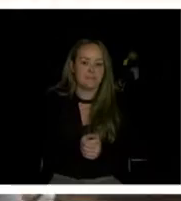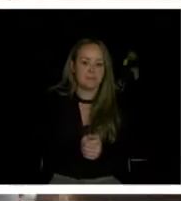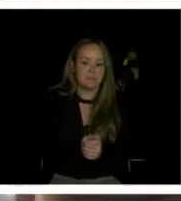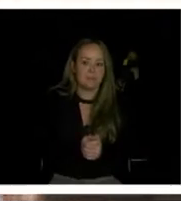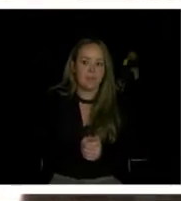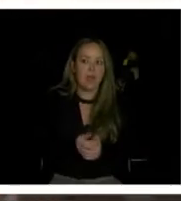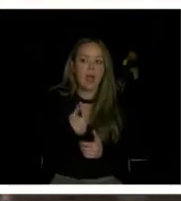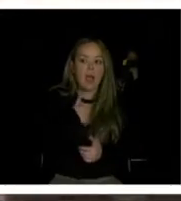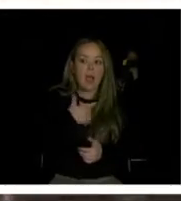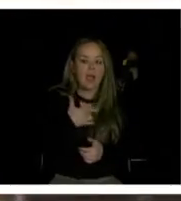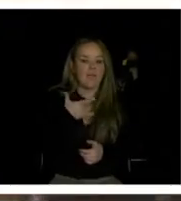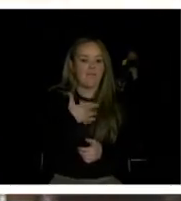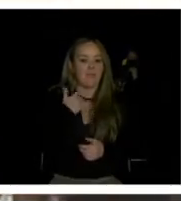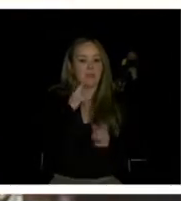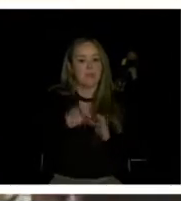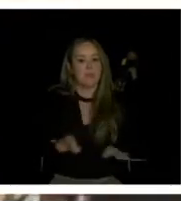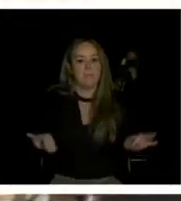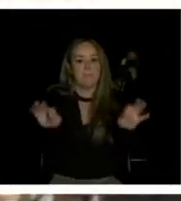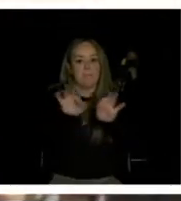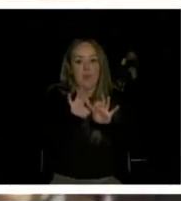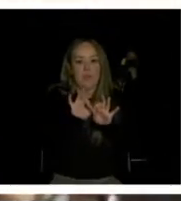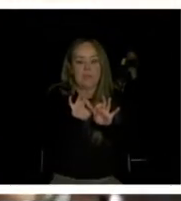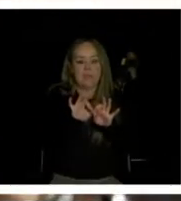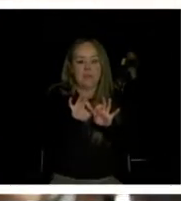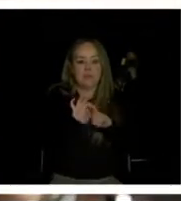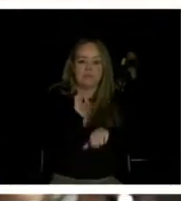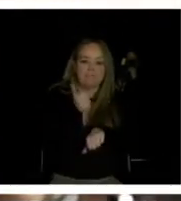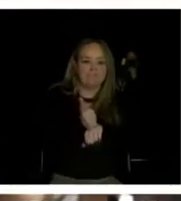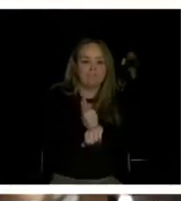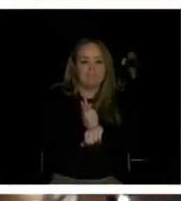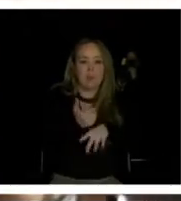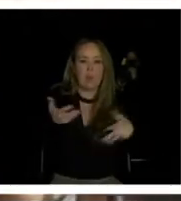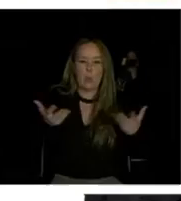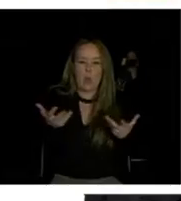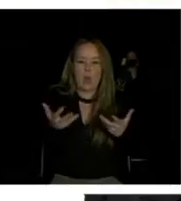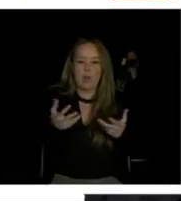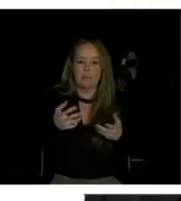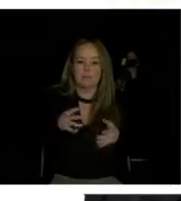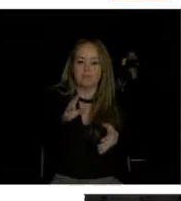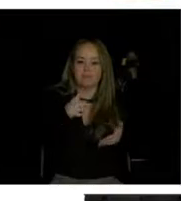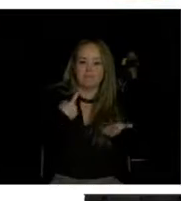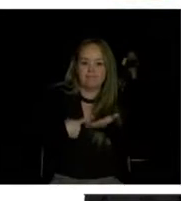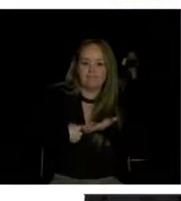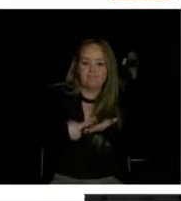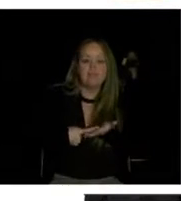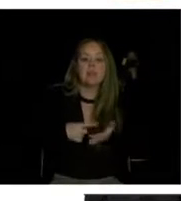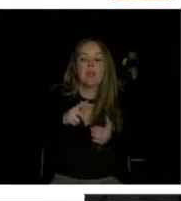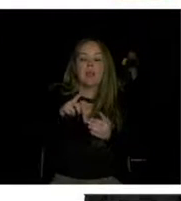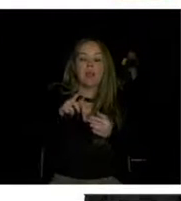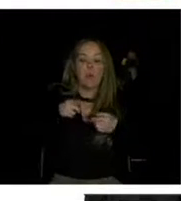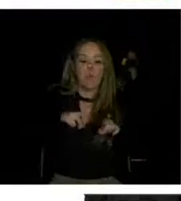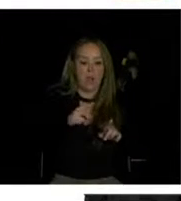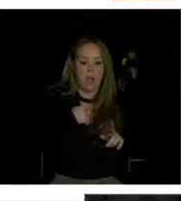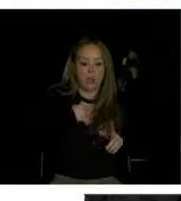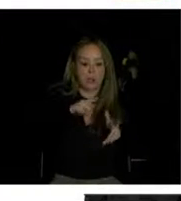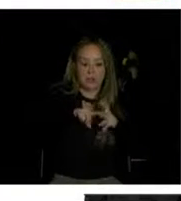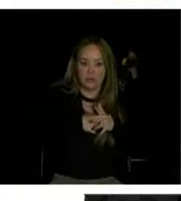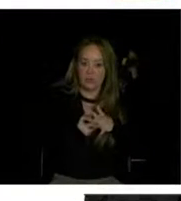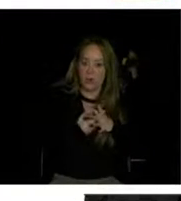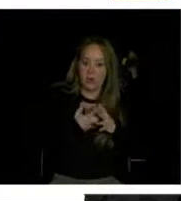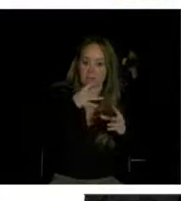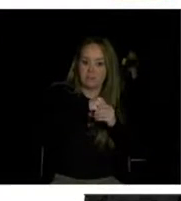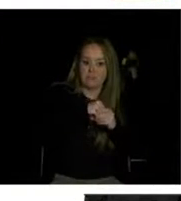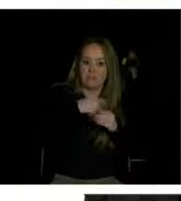So I felt like it was important to set the stage so that when we start engaging in some of the conversation, that